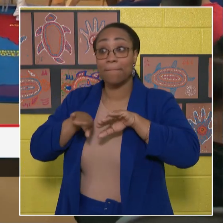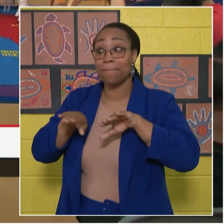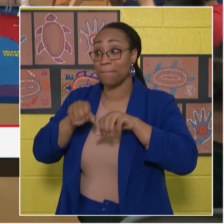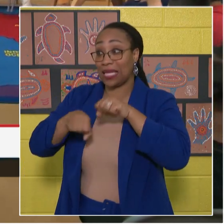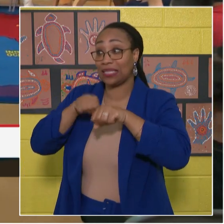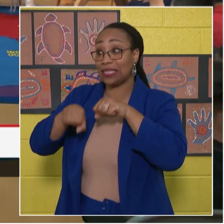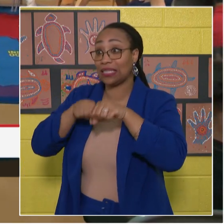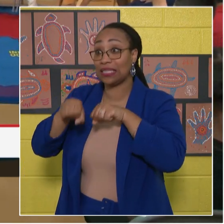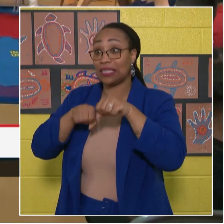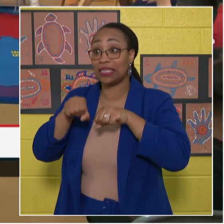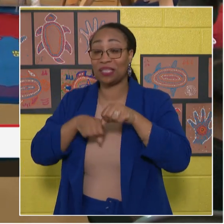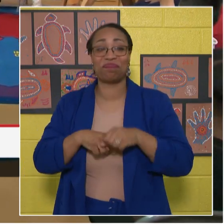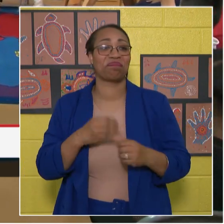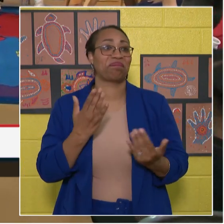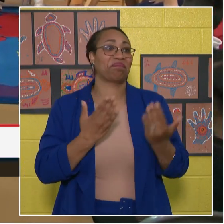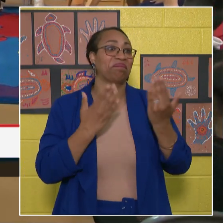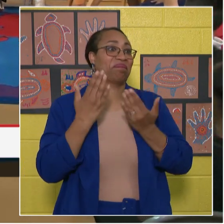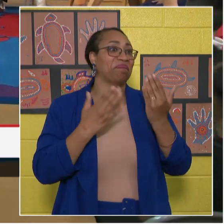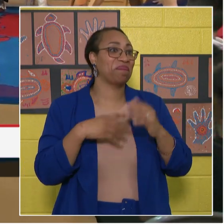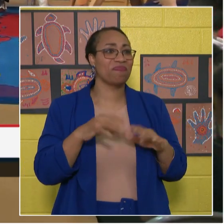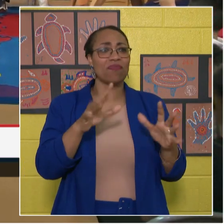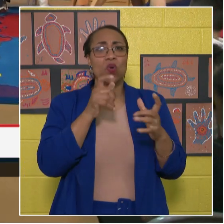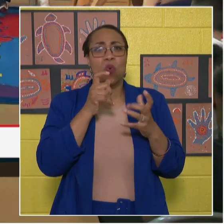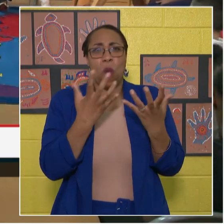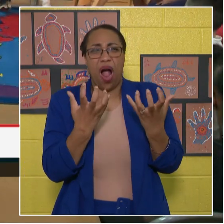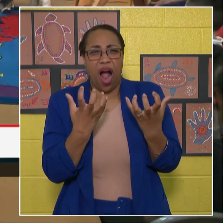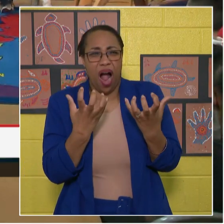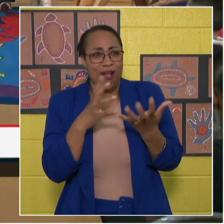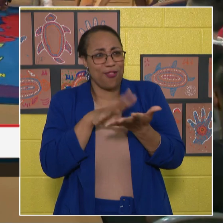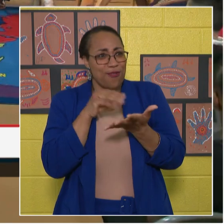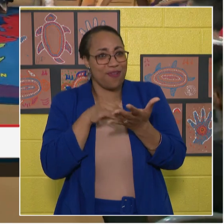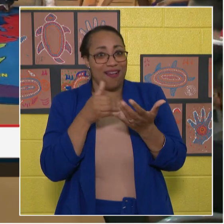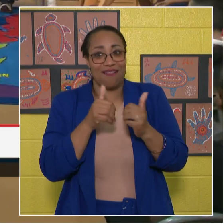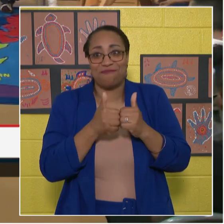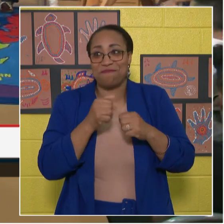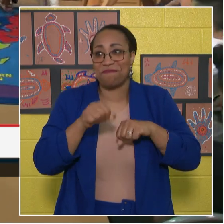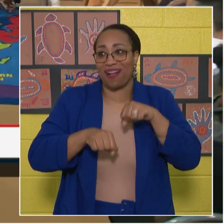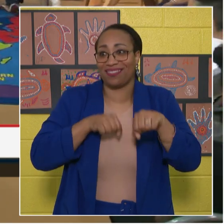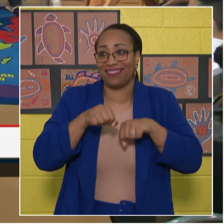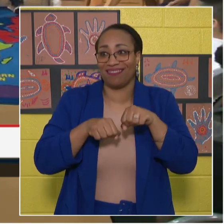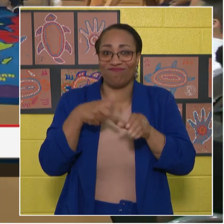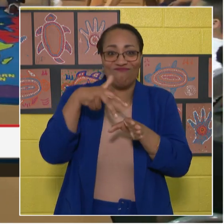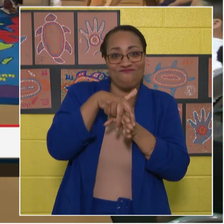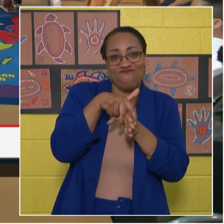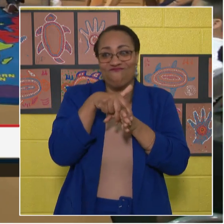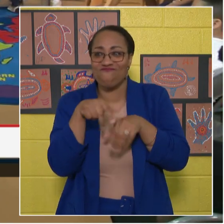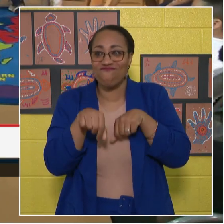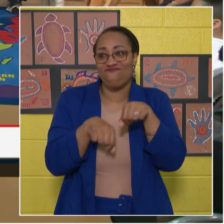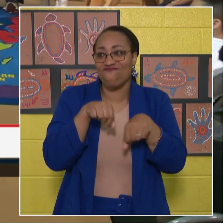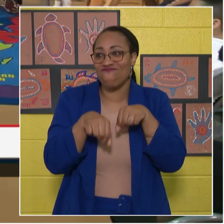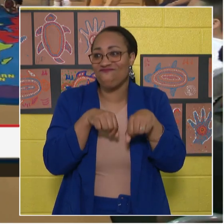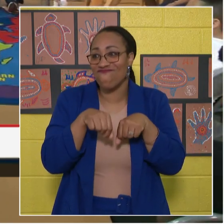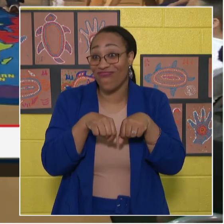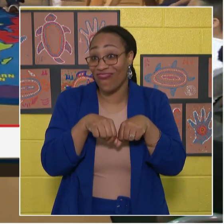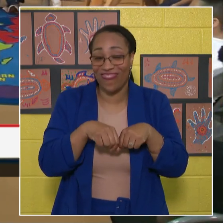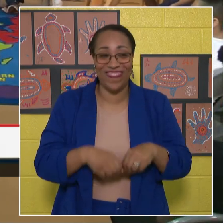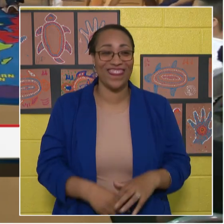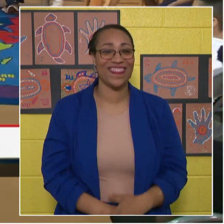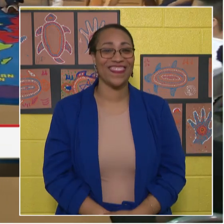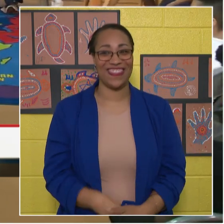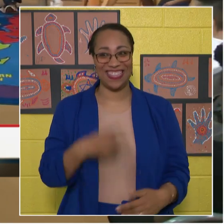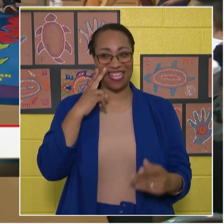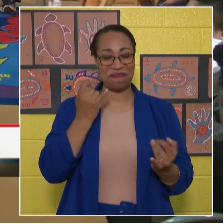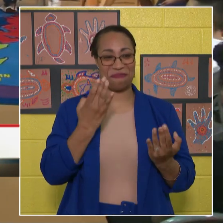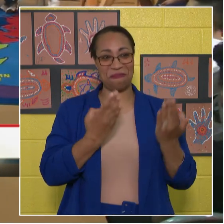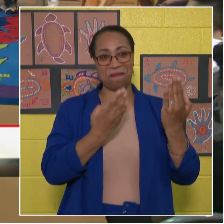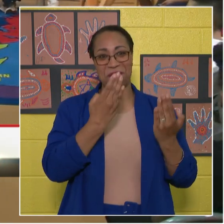By a show of hands, who wants to learn how to ride a bike? Okay, I see that. Good.